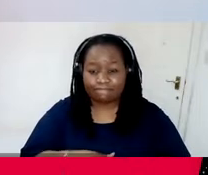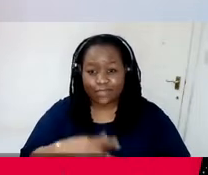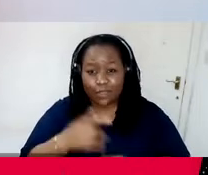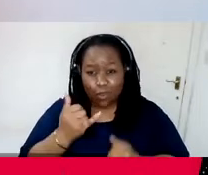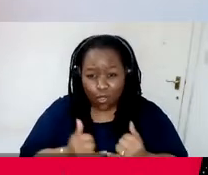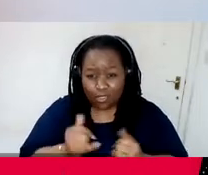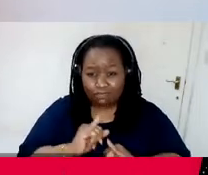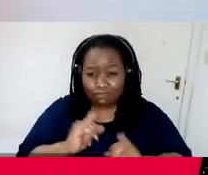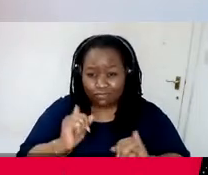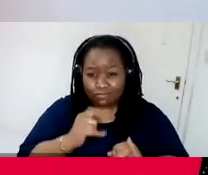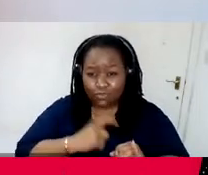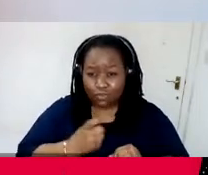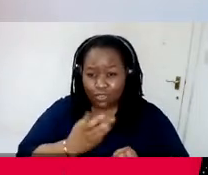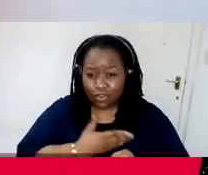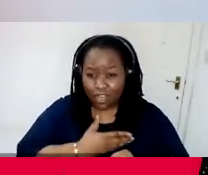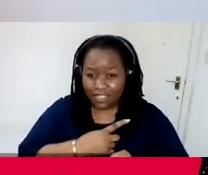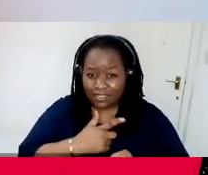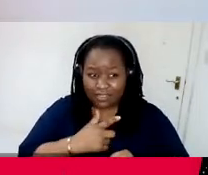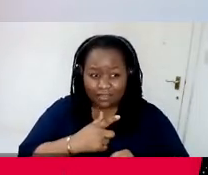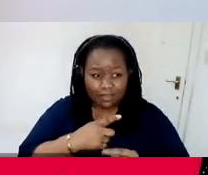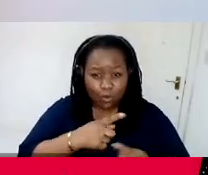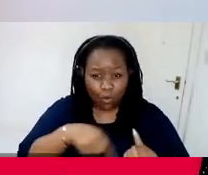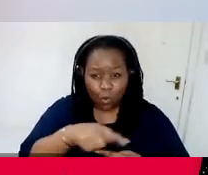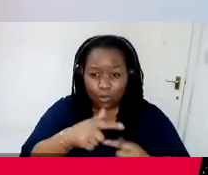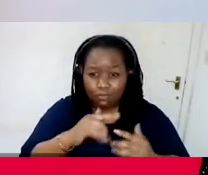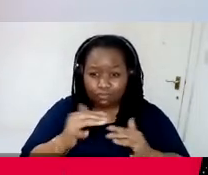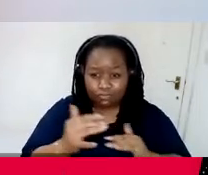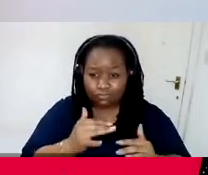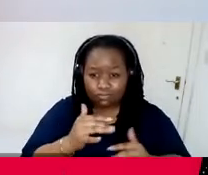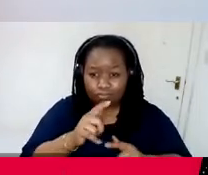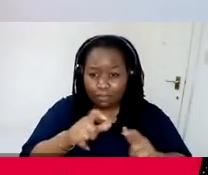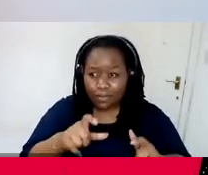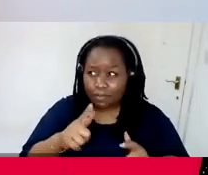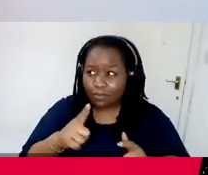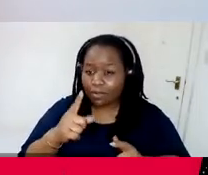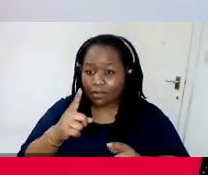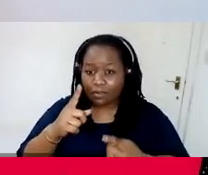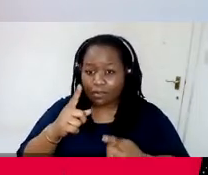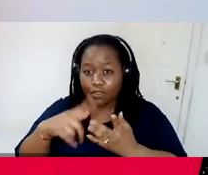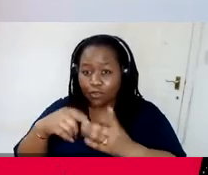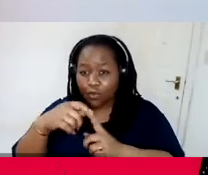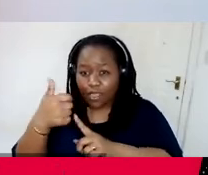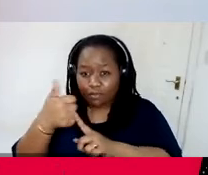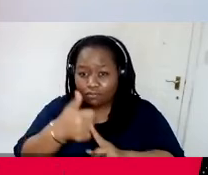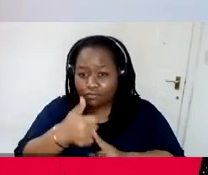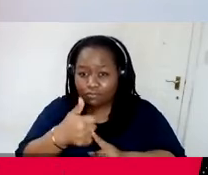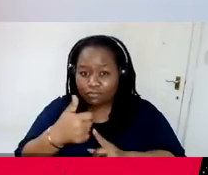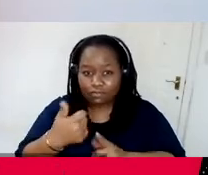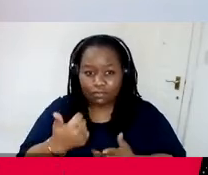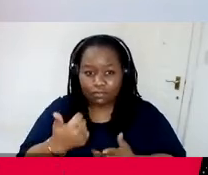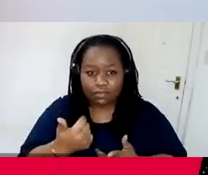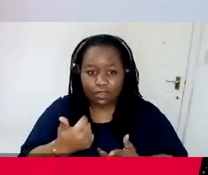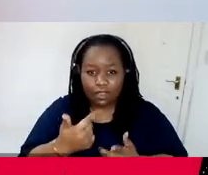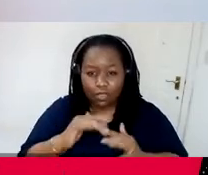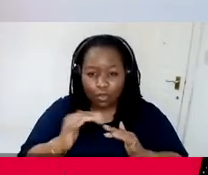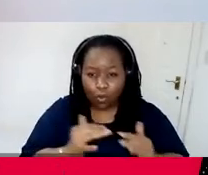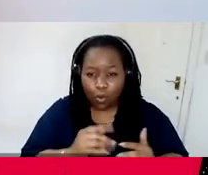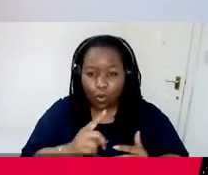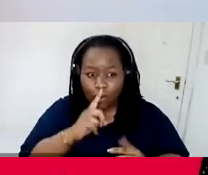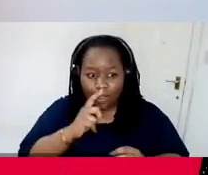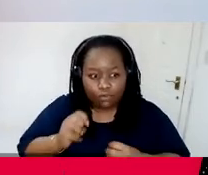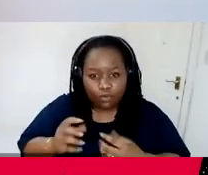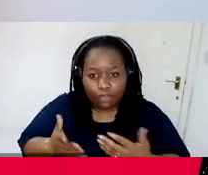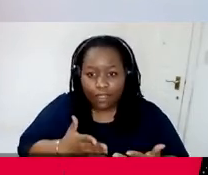the responsibility of all warring parties, including states fueling the war with selling and providing arms to